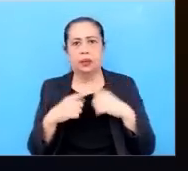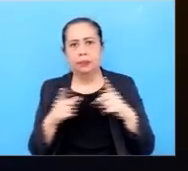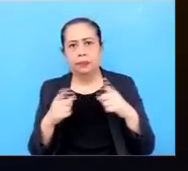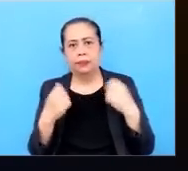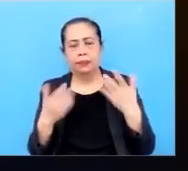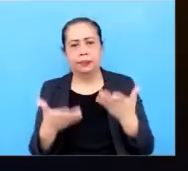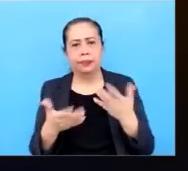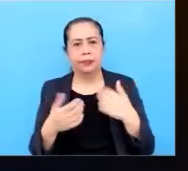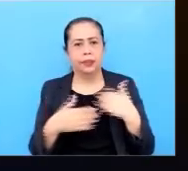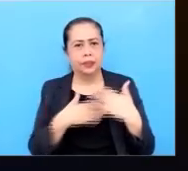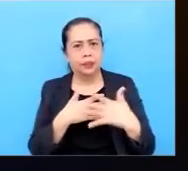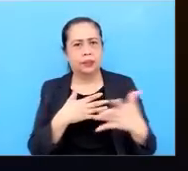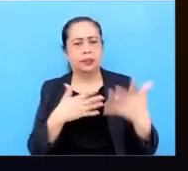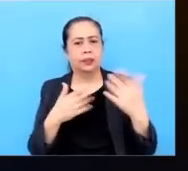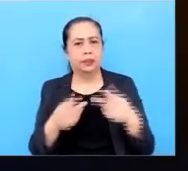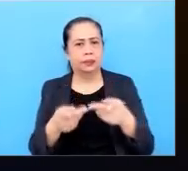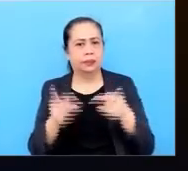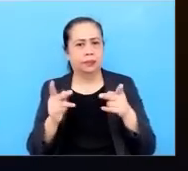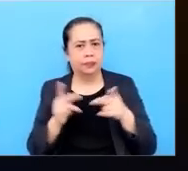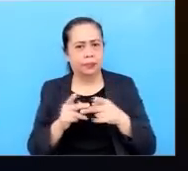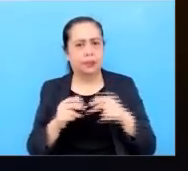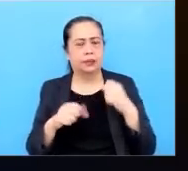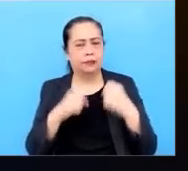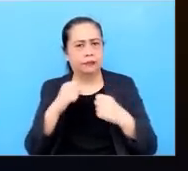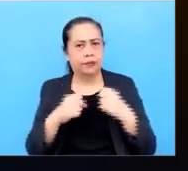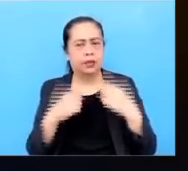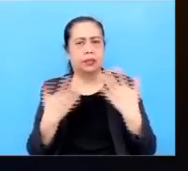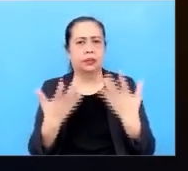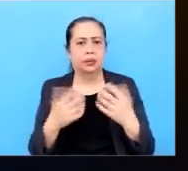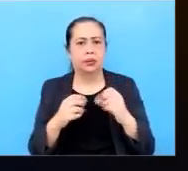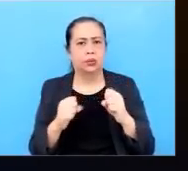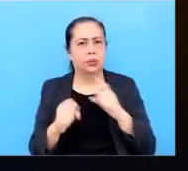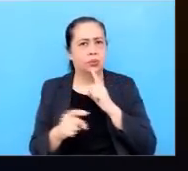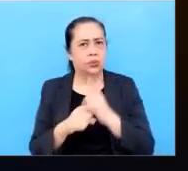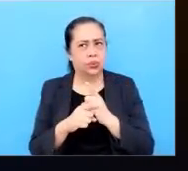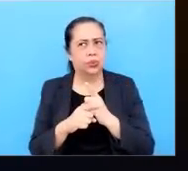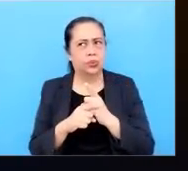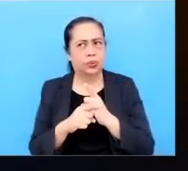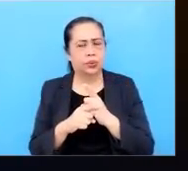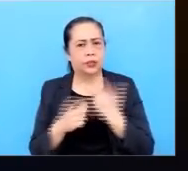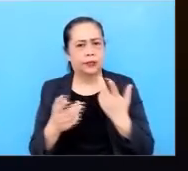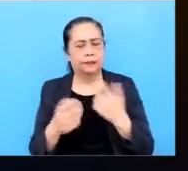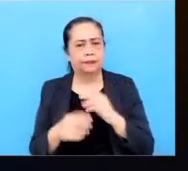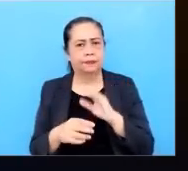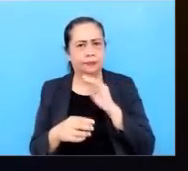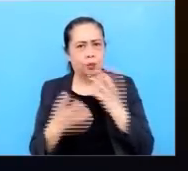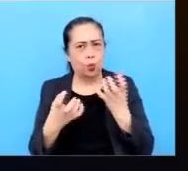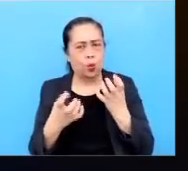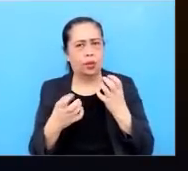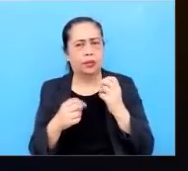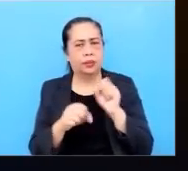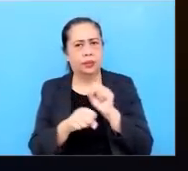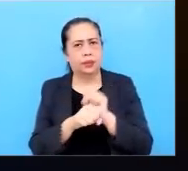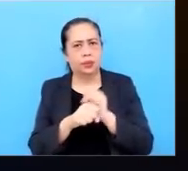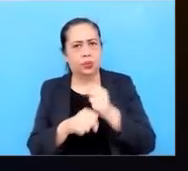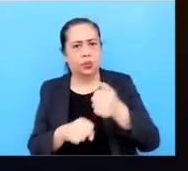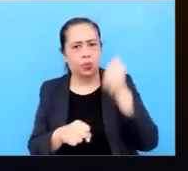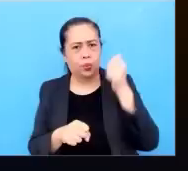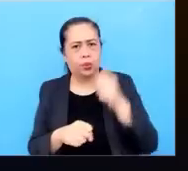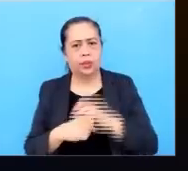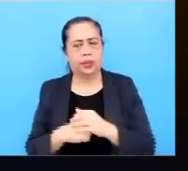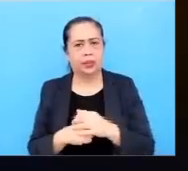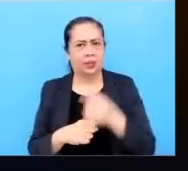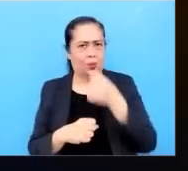and a half to get to the venue on the day of the fight. So they really made it hard for us to win. And then they made it even harder by putting a